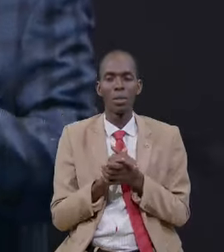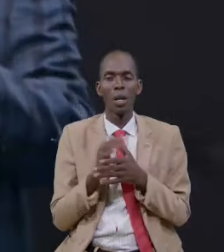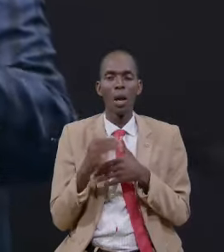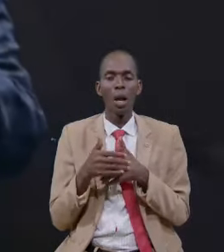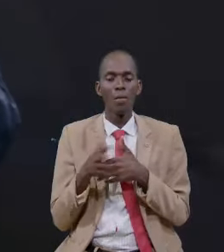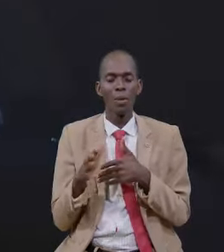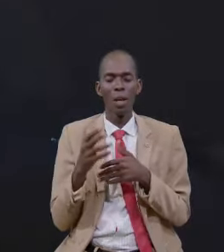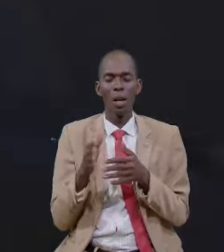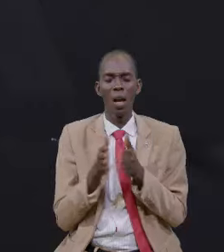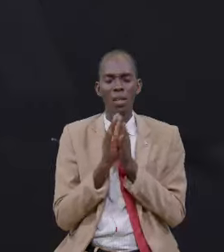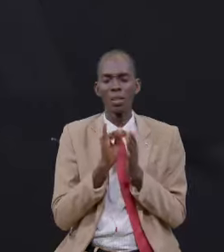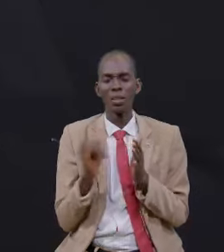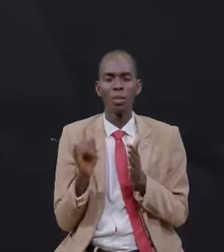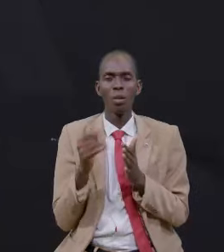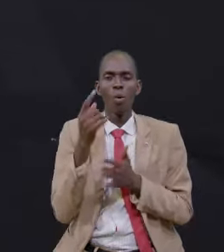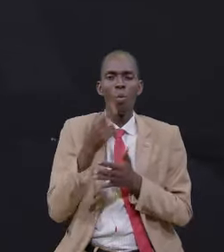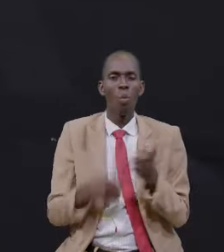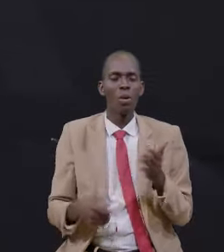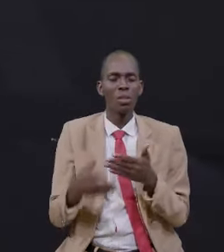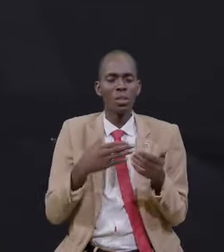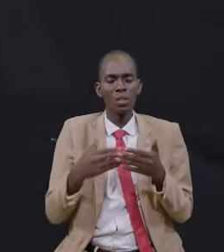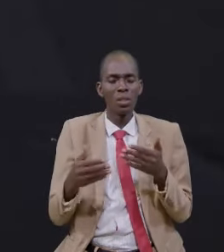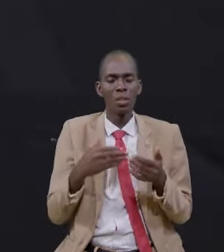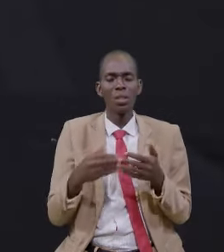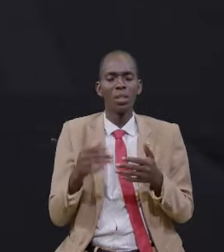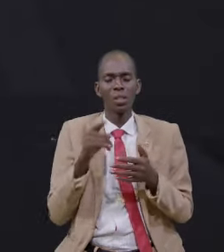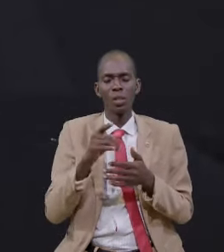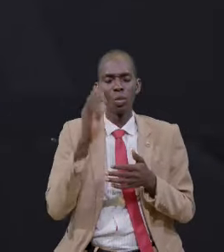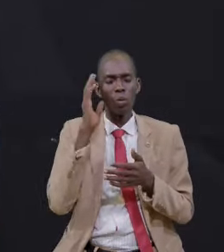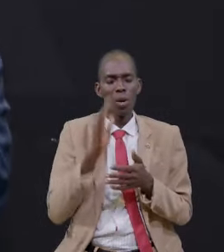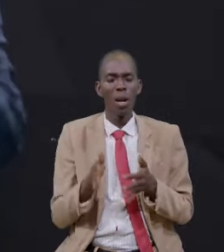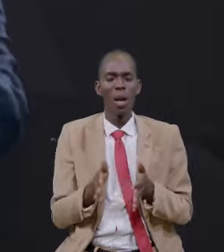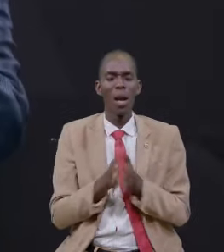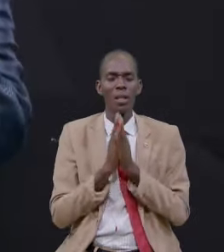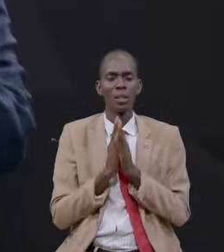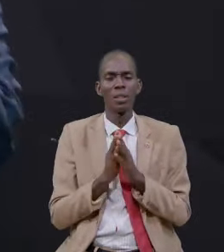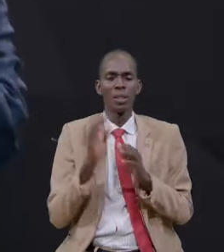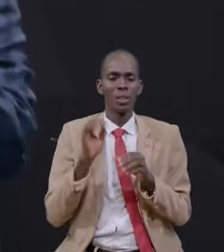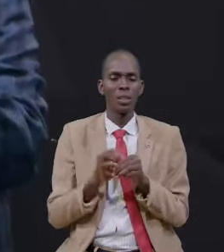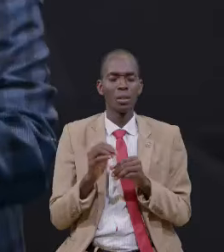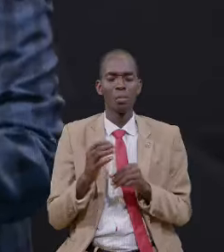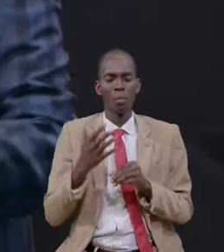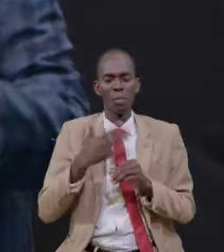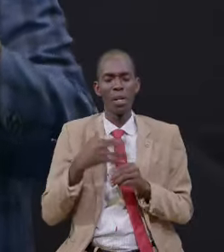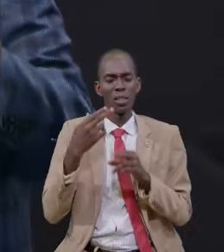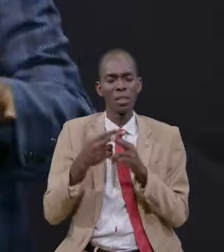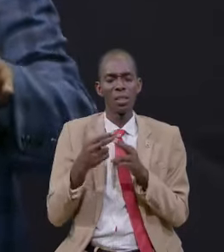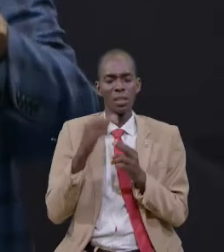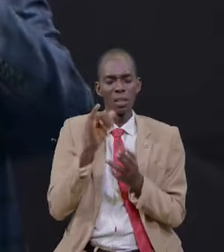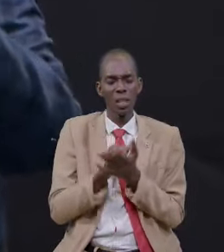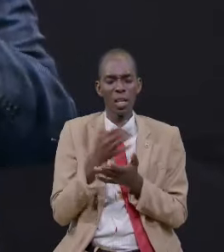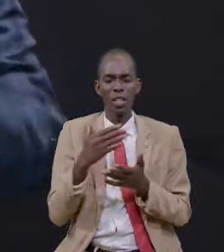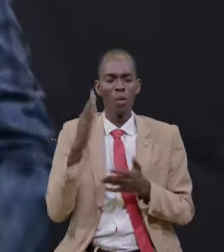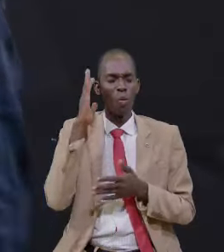asking. "Whatsoever ye shall ask in my name, that will